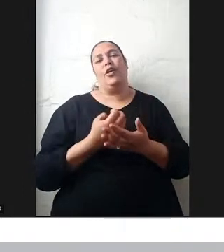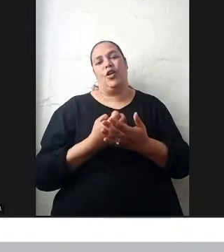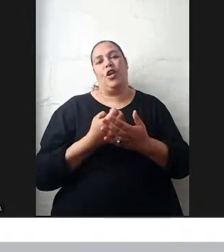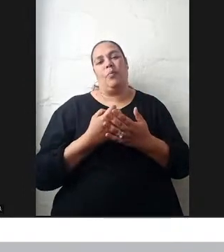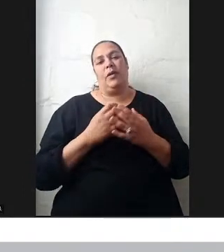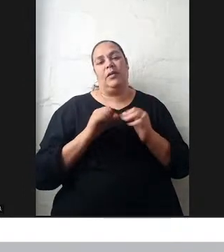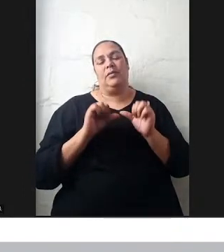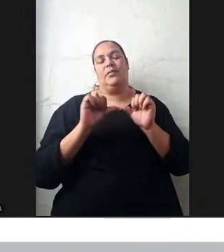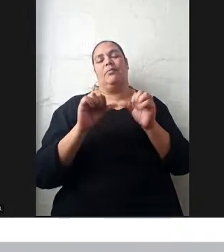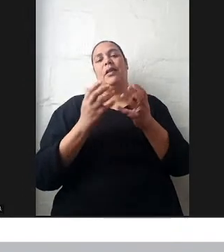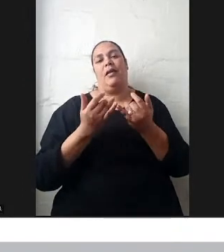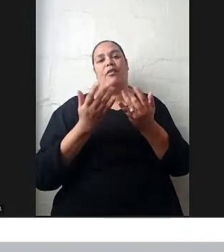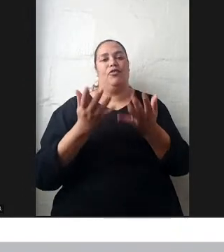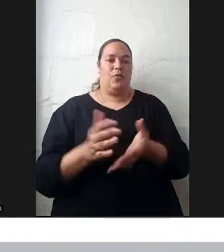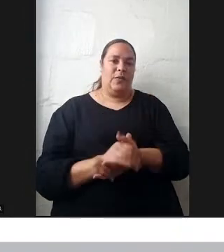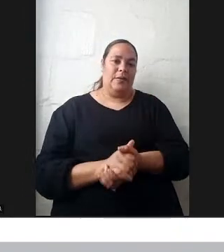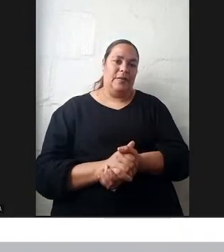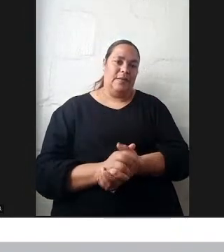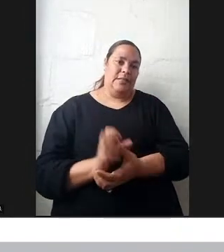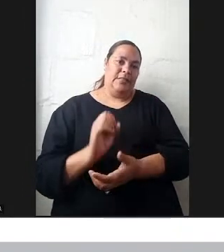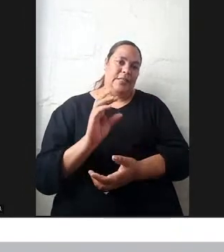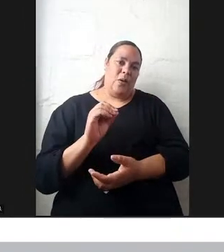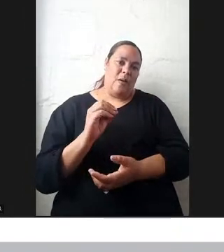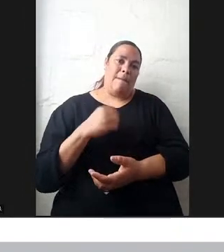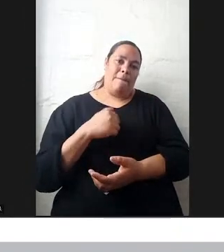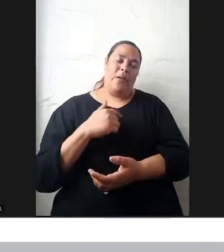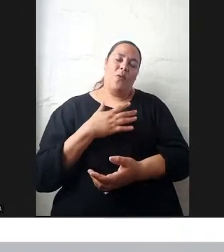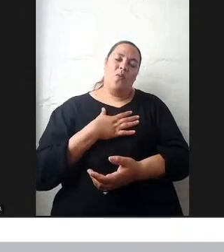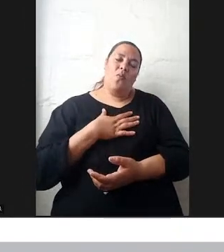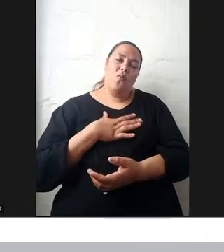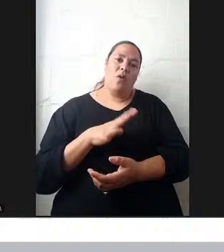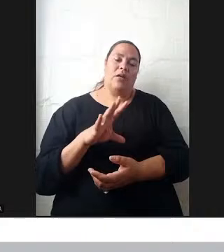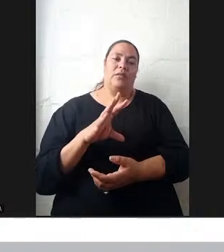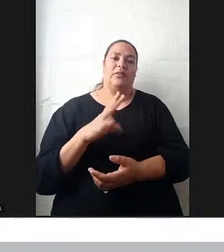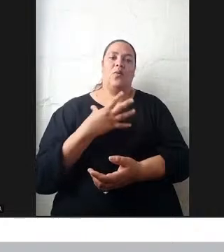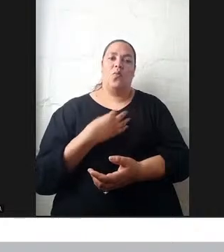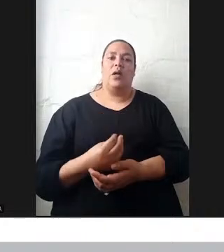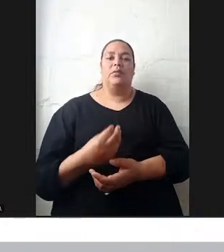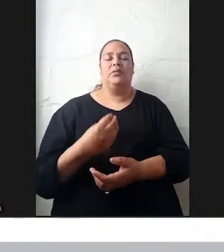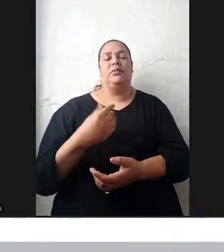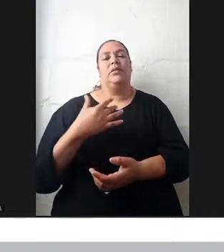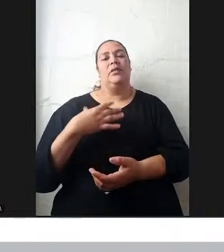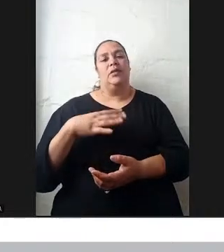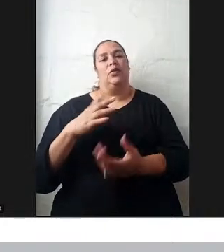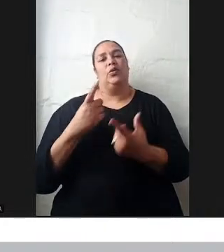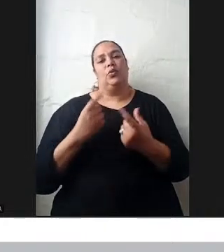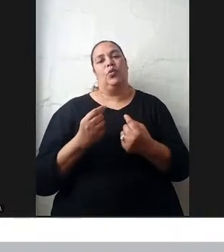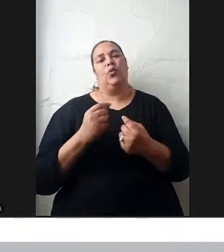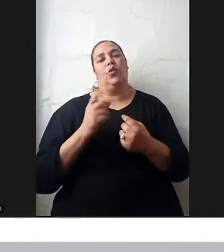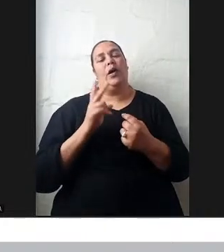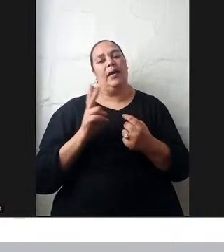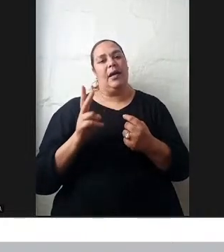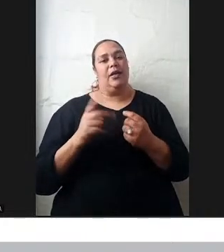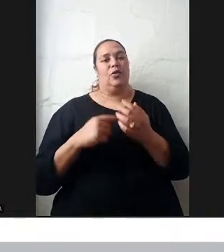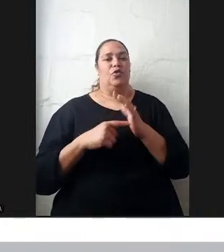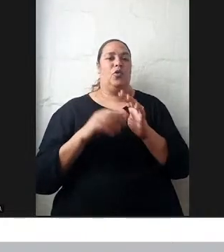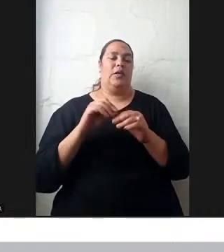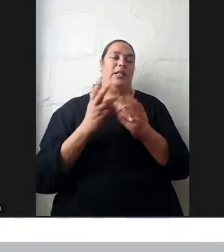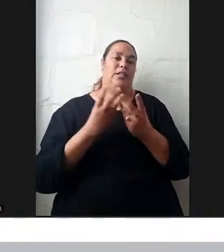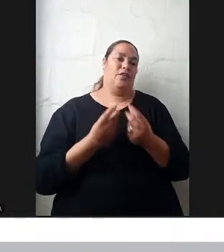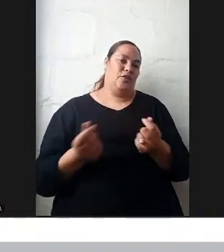this. So I would love us to just reiterate in our resolutions